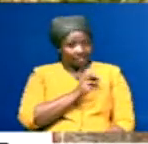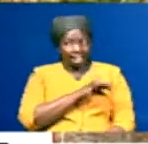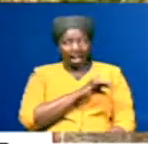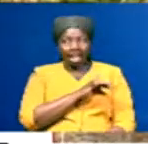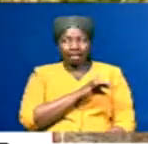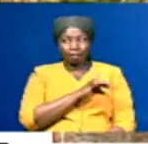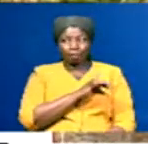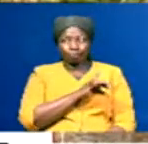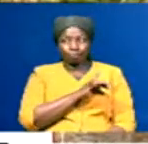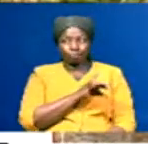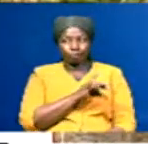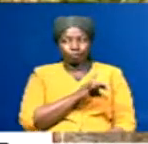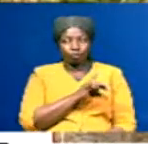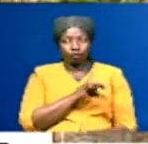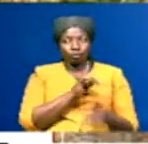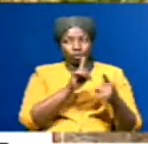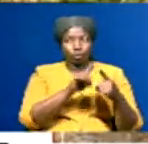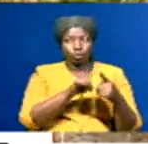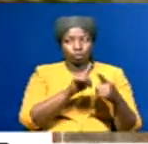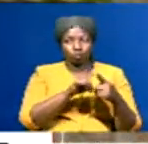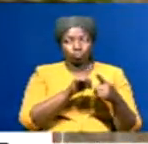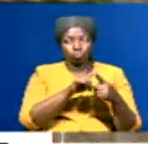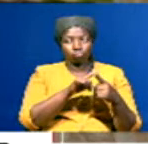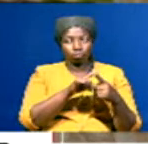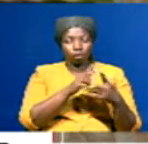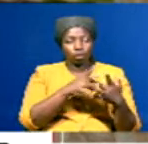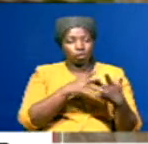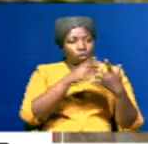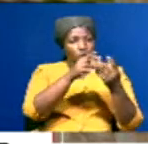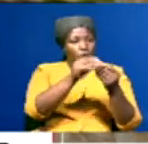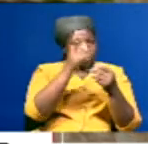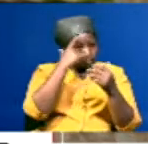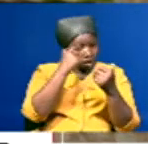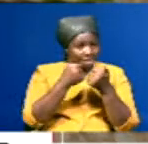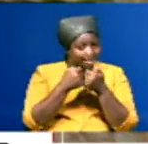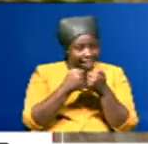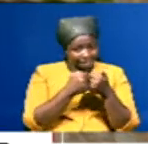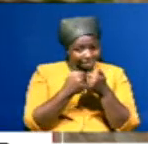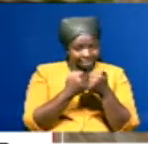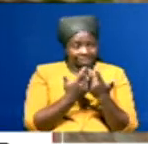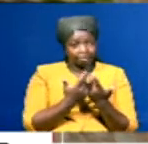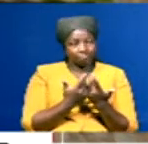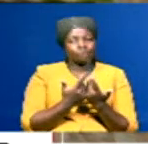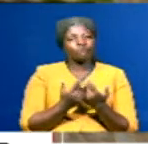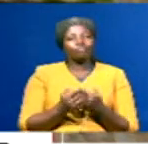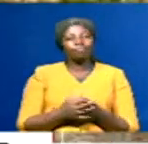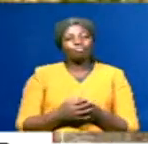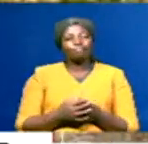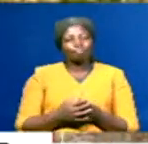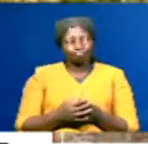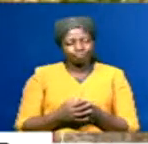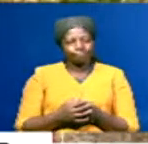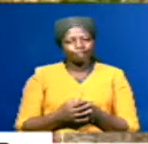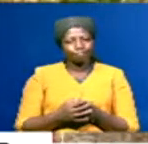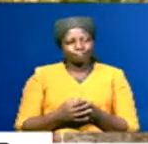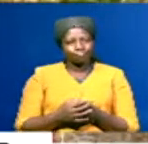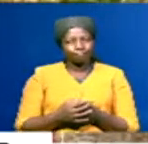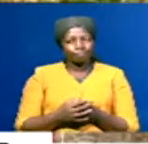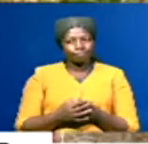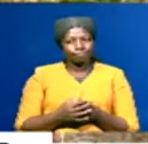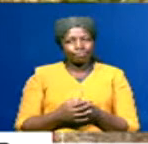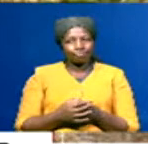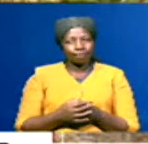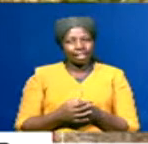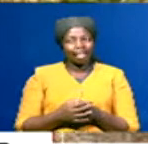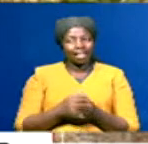to go for a challenge. I just saw in East Africa, the then East